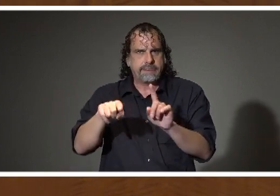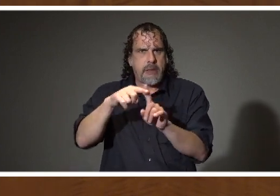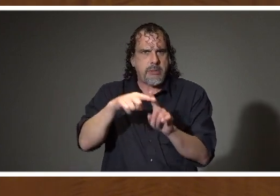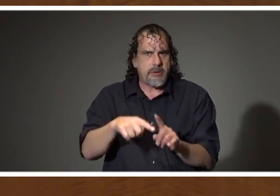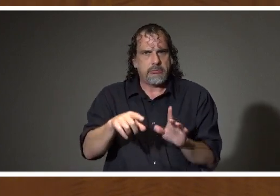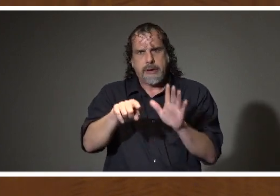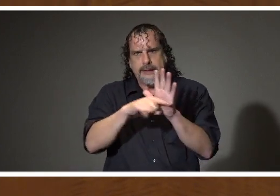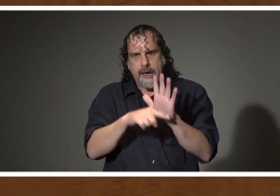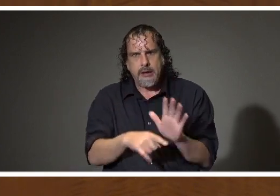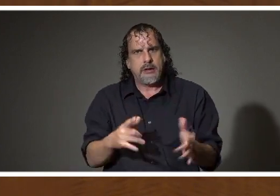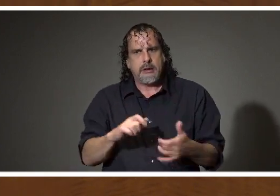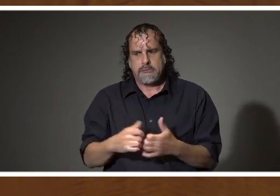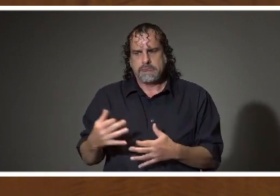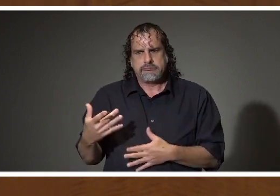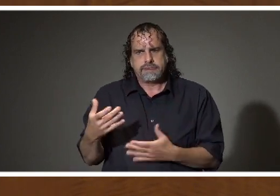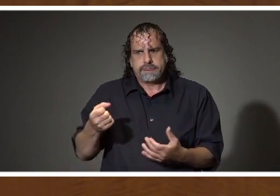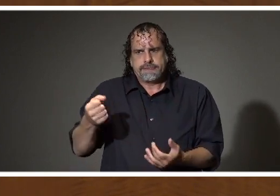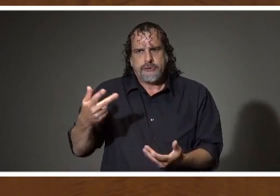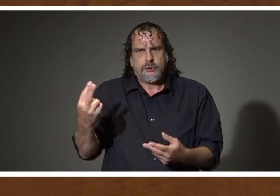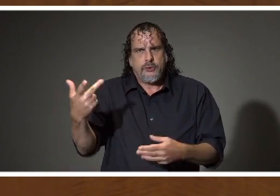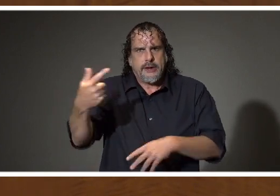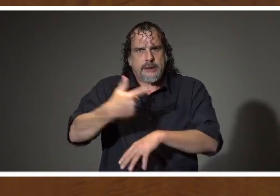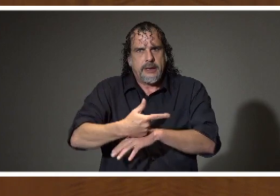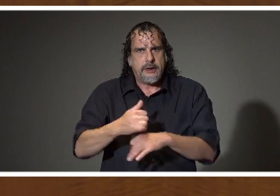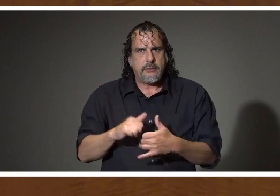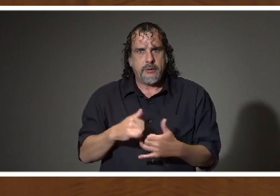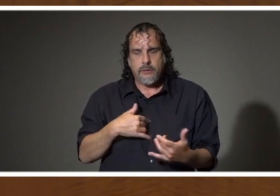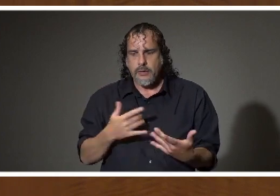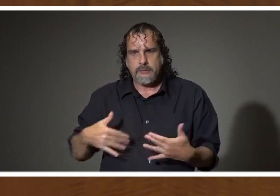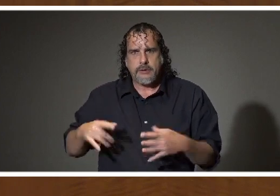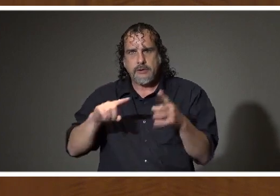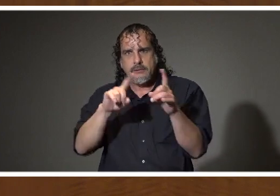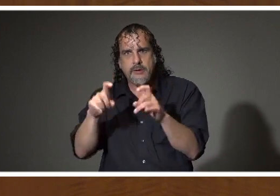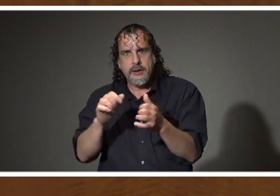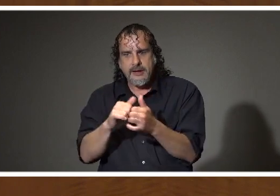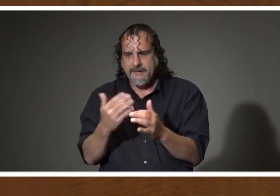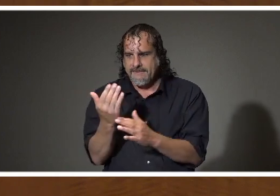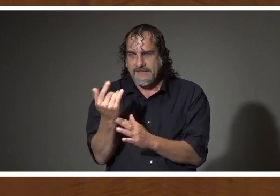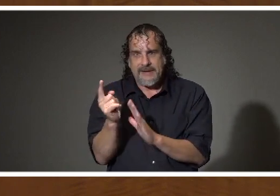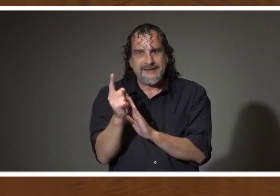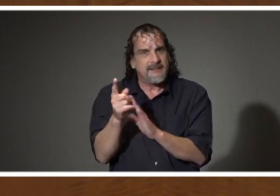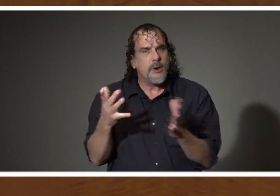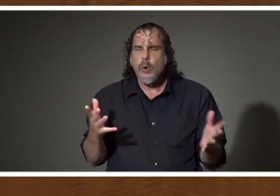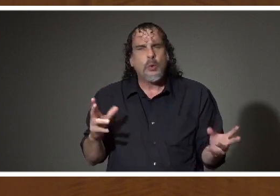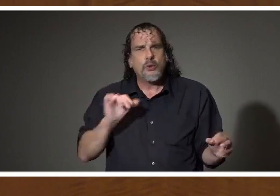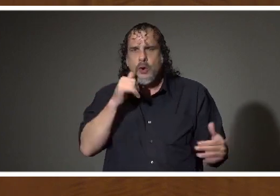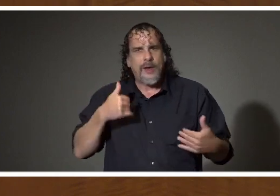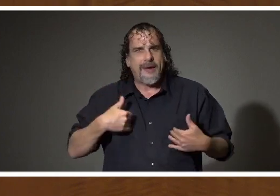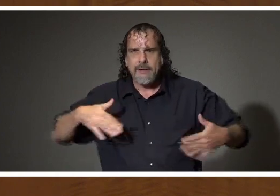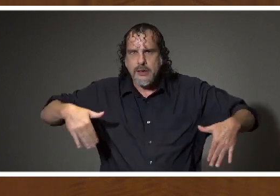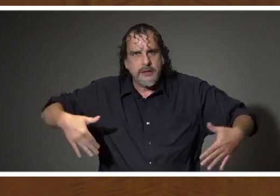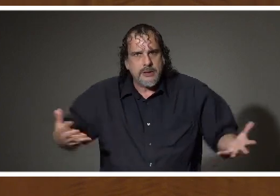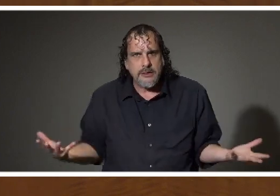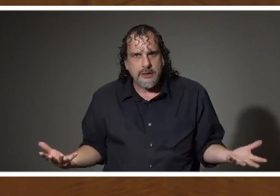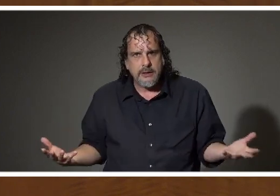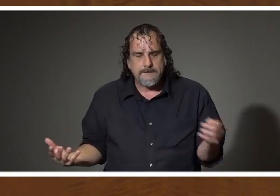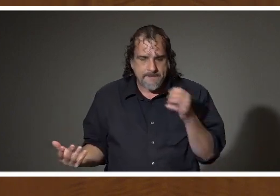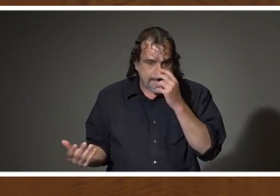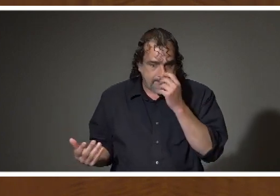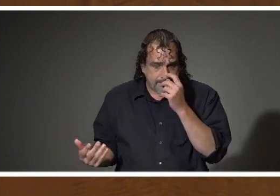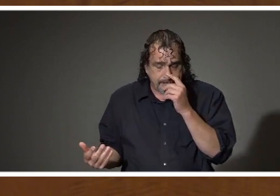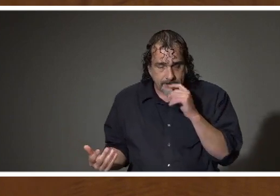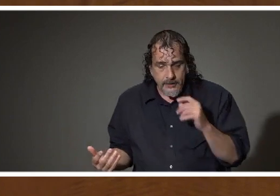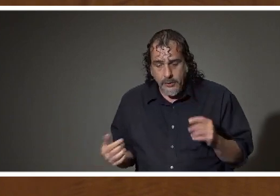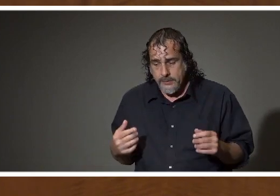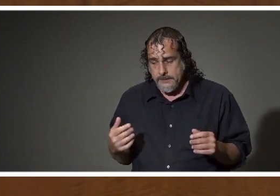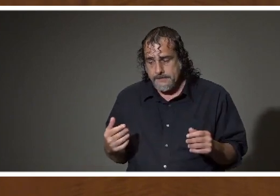not a consistent test whereby we're getting these results in 15 seconds. And so what I would simply say